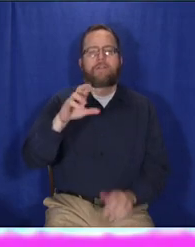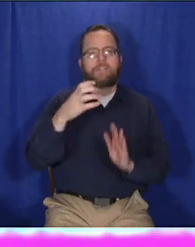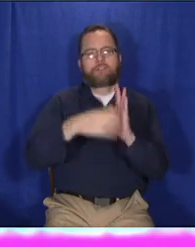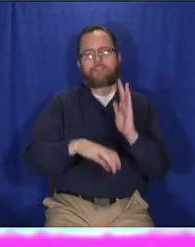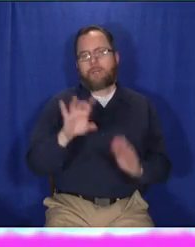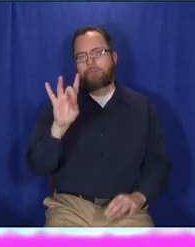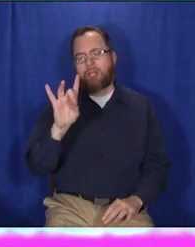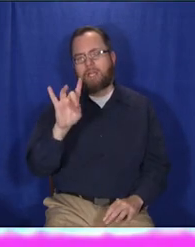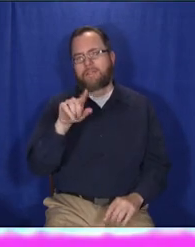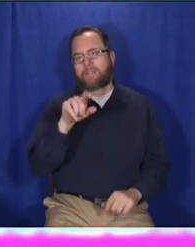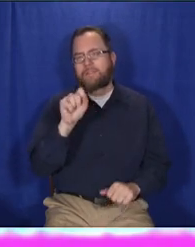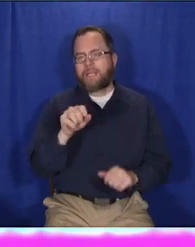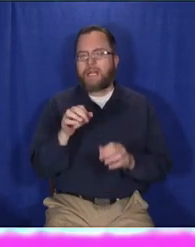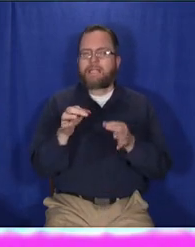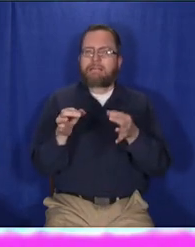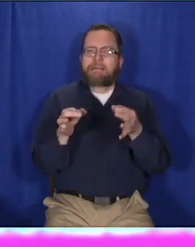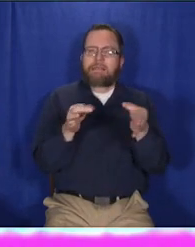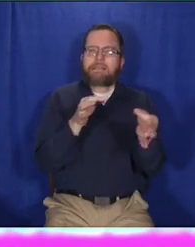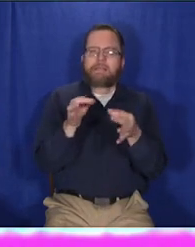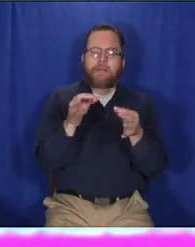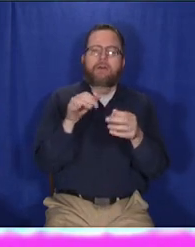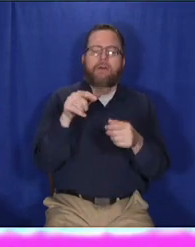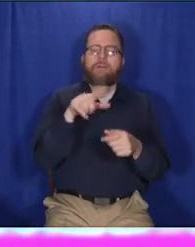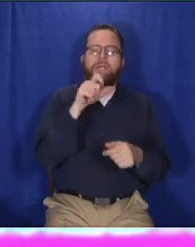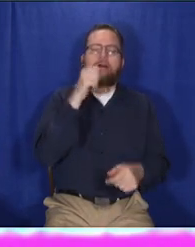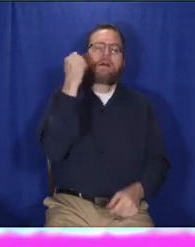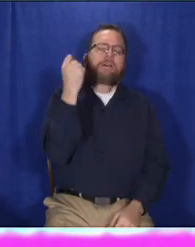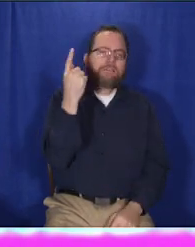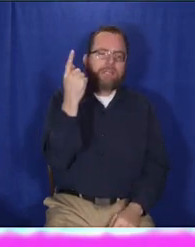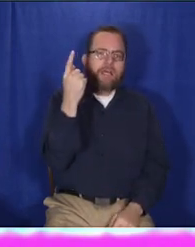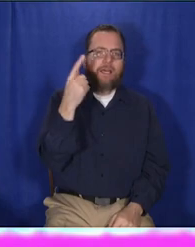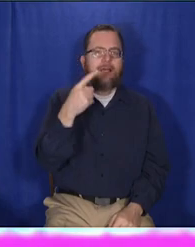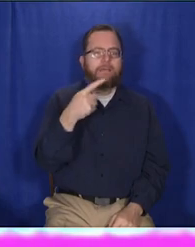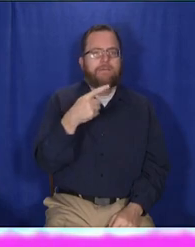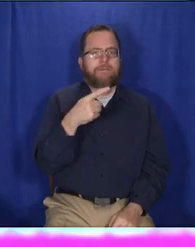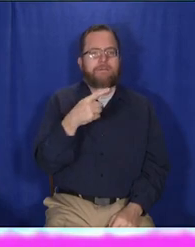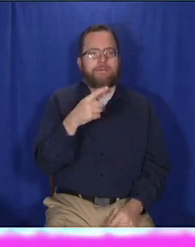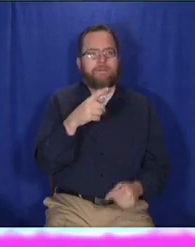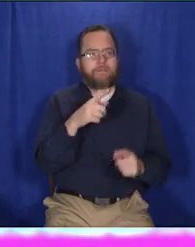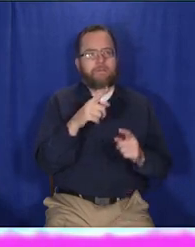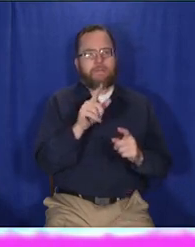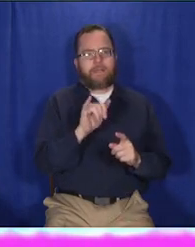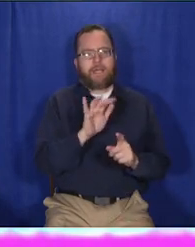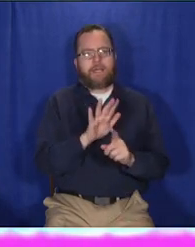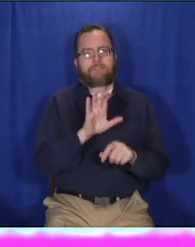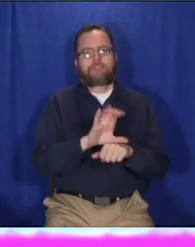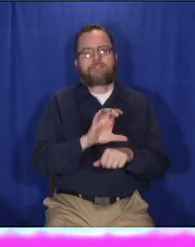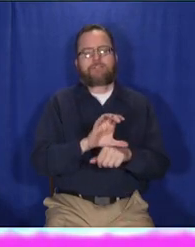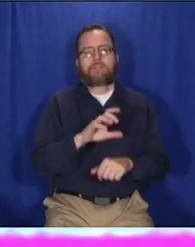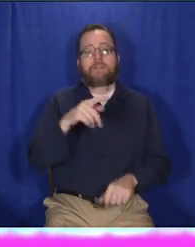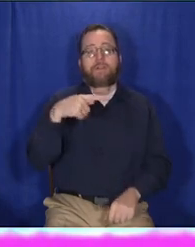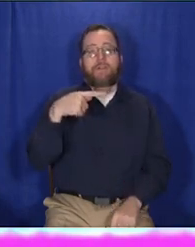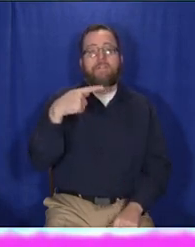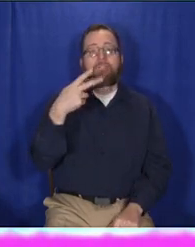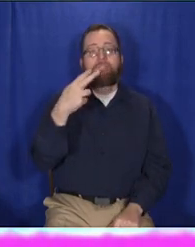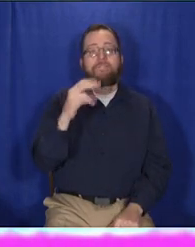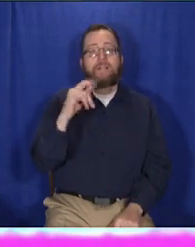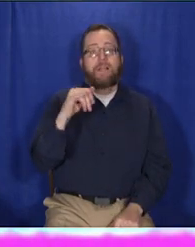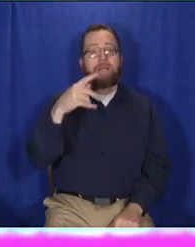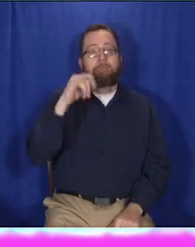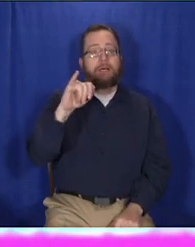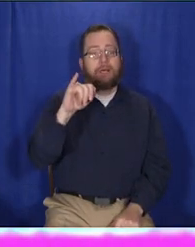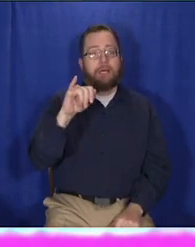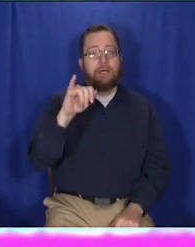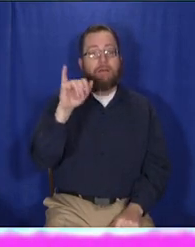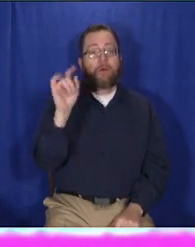about the church that he's writing to and writing about. We talked about how Philippi is a city in the broader